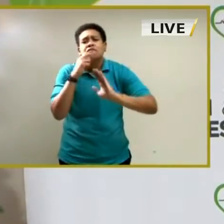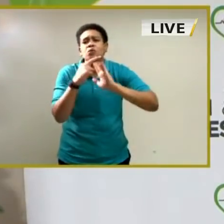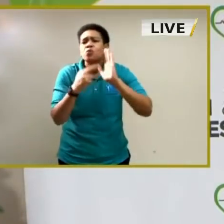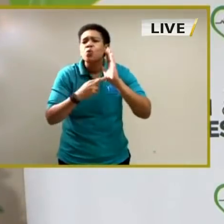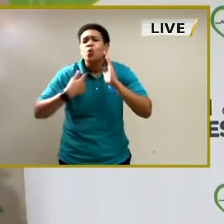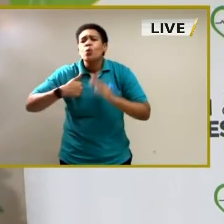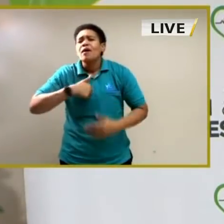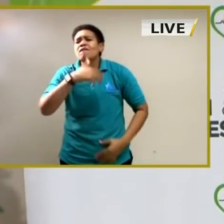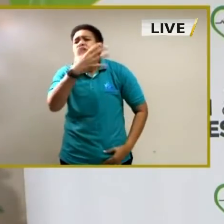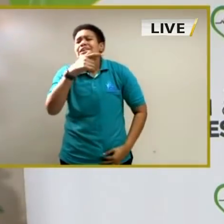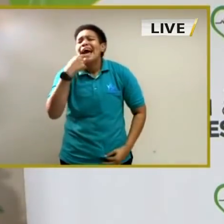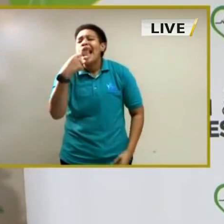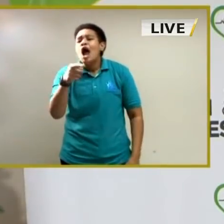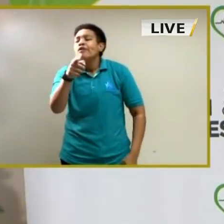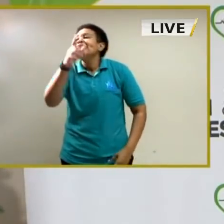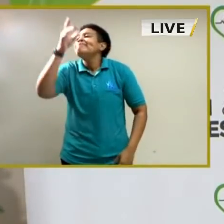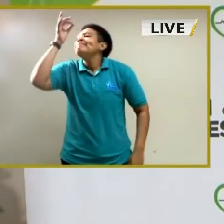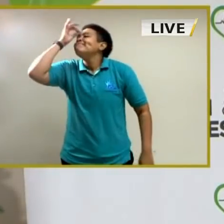have announced earlier.